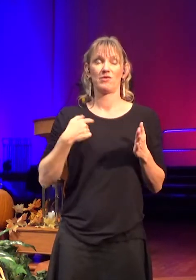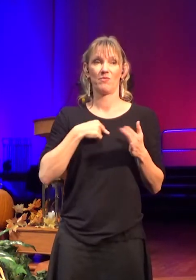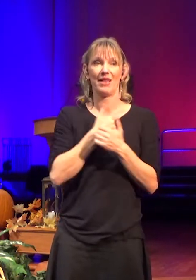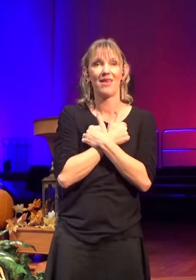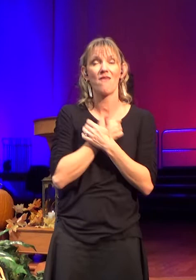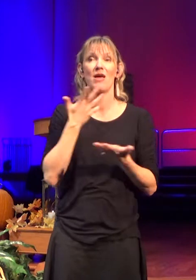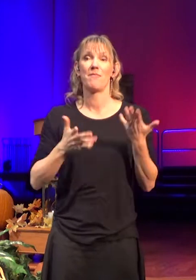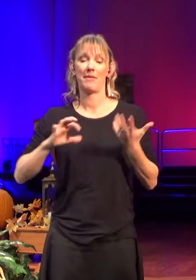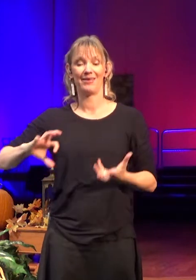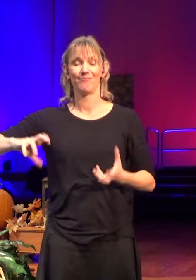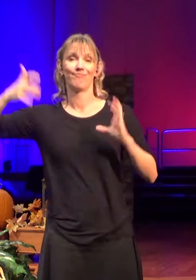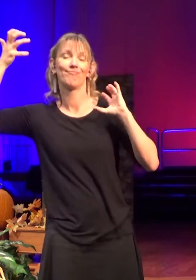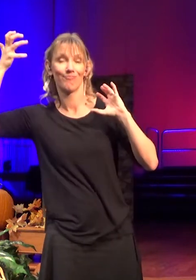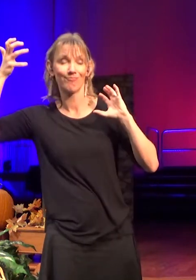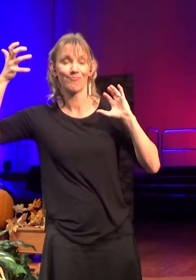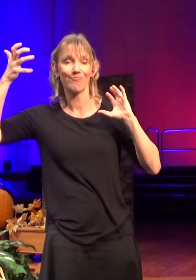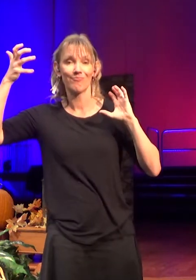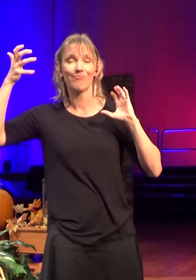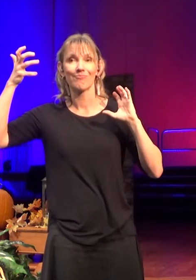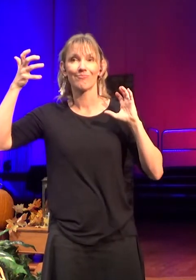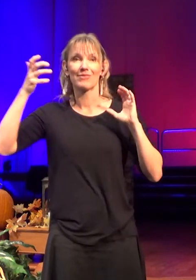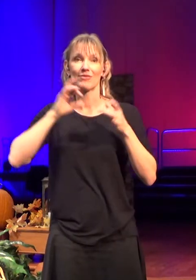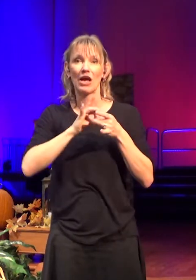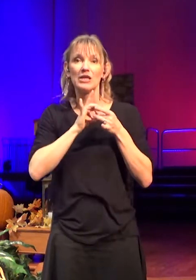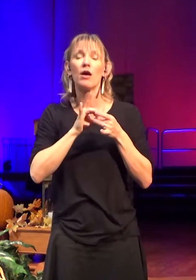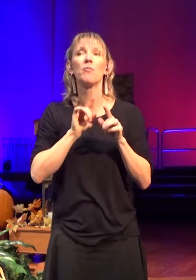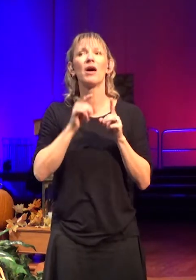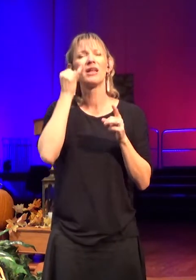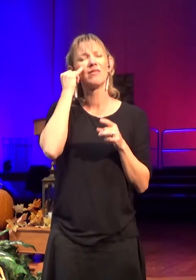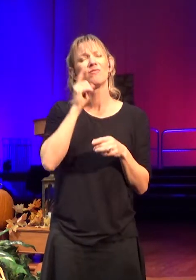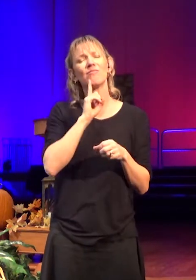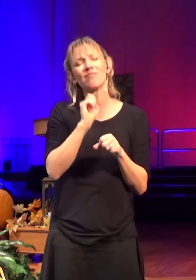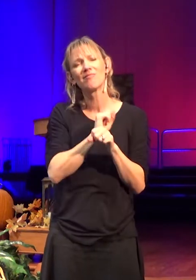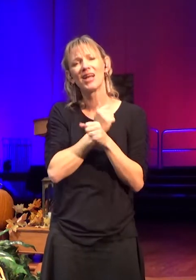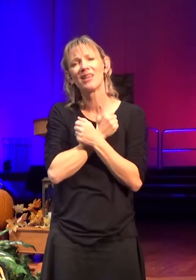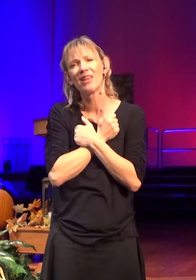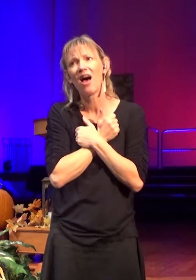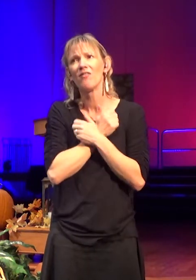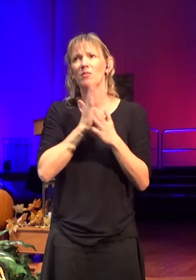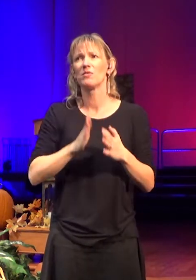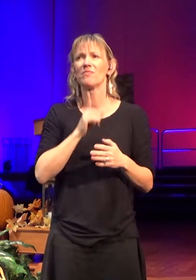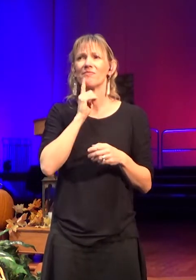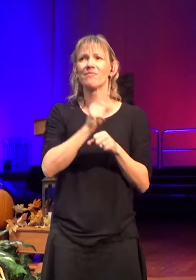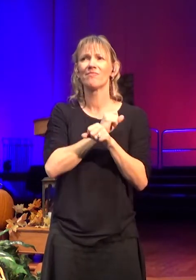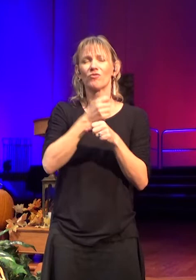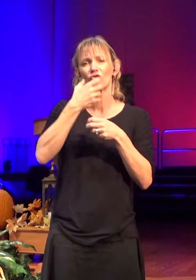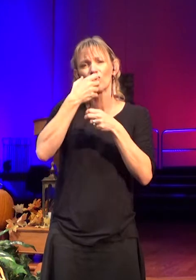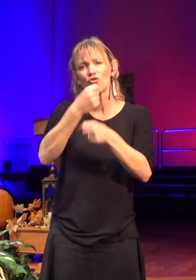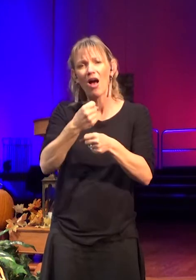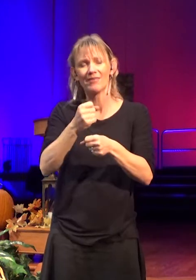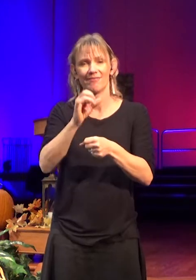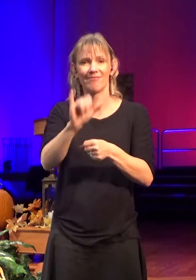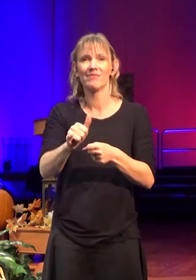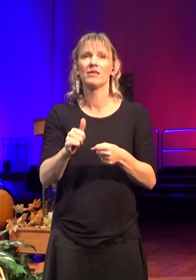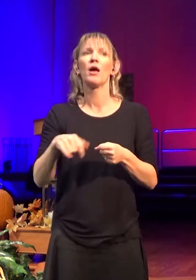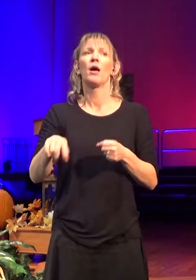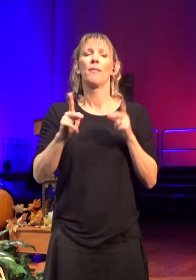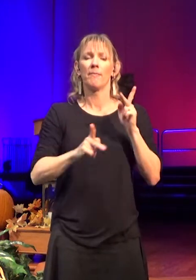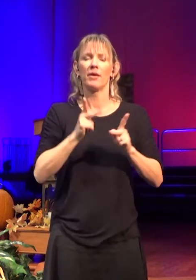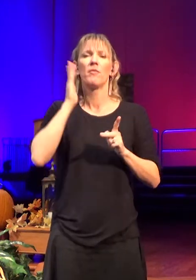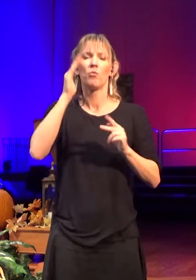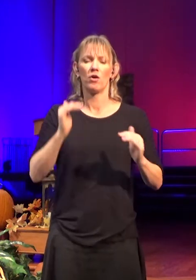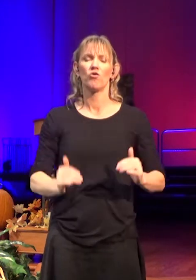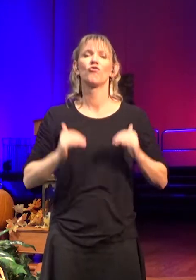we love. It may upset the apple cart. But if you really love someone, if you really trust in that